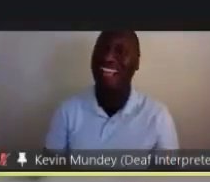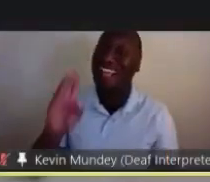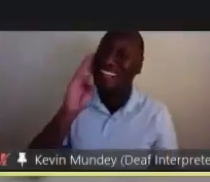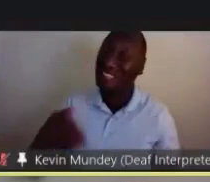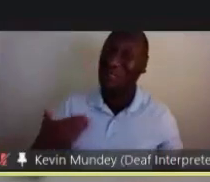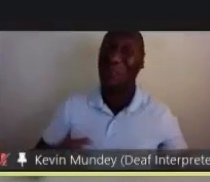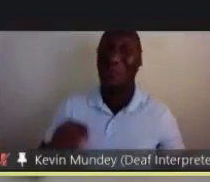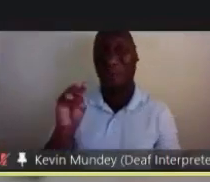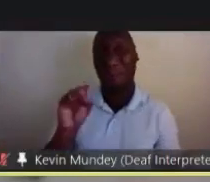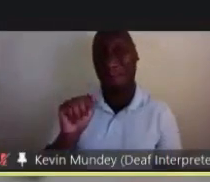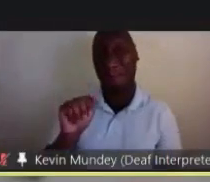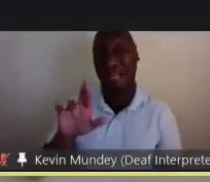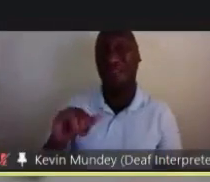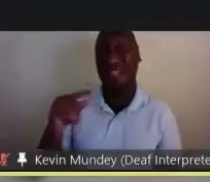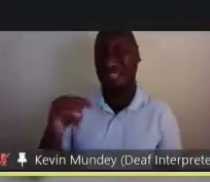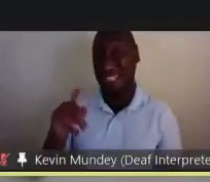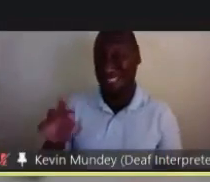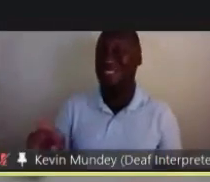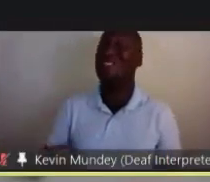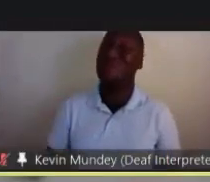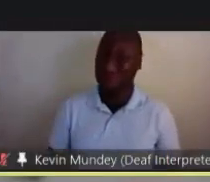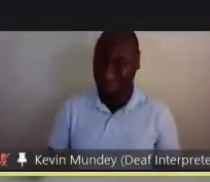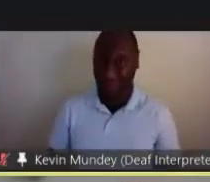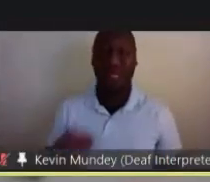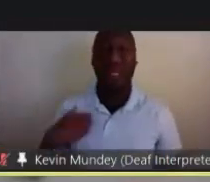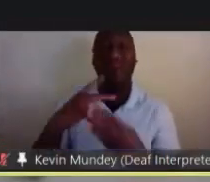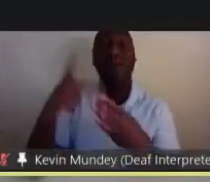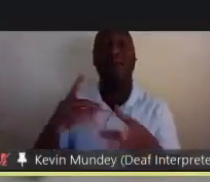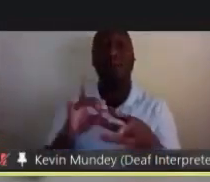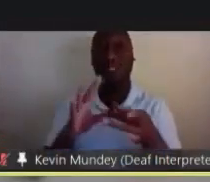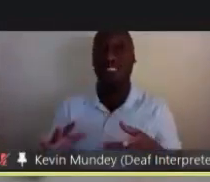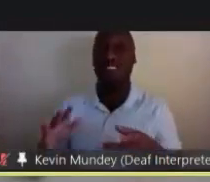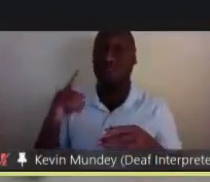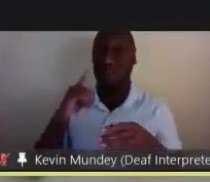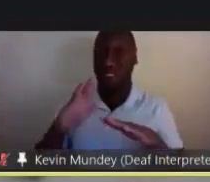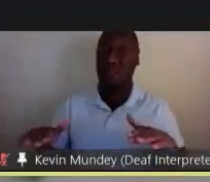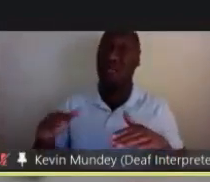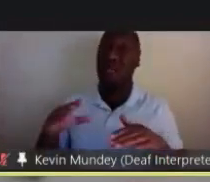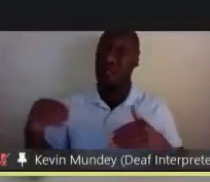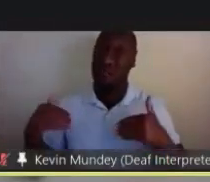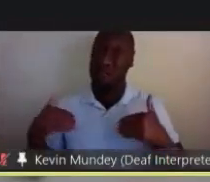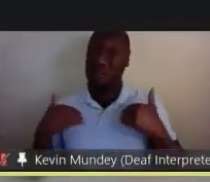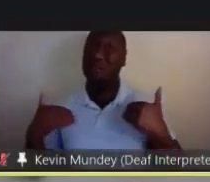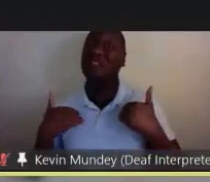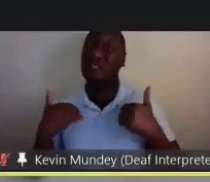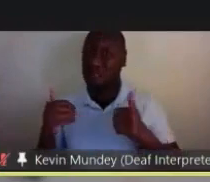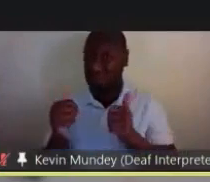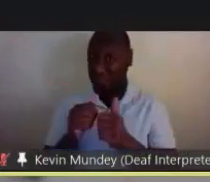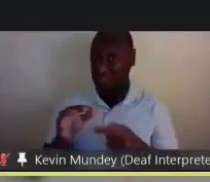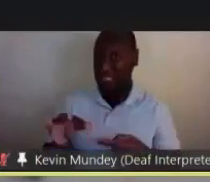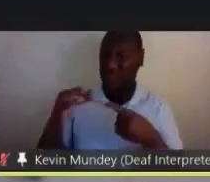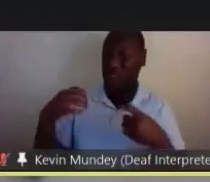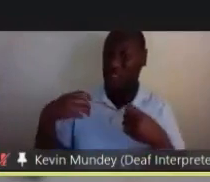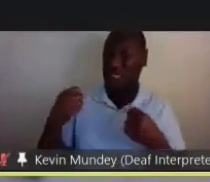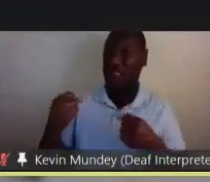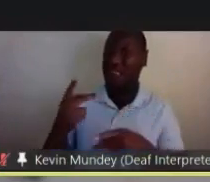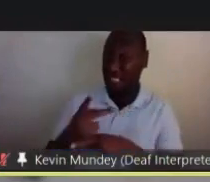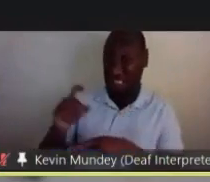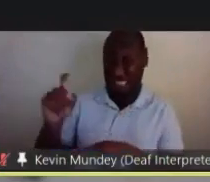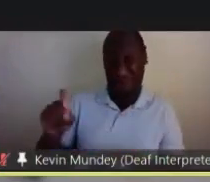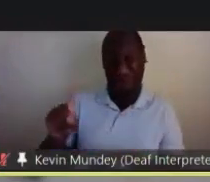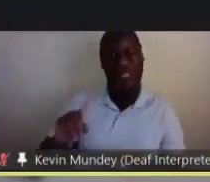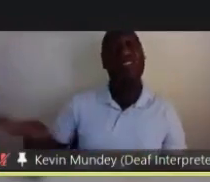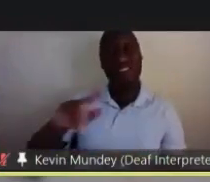My name is Mary Glazer, and I am the Program Coordinator for Children and Youth with Special Healthcare Needs at the Philadelphia Department of Public